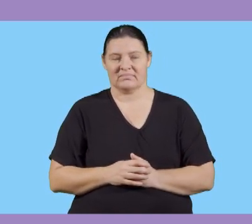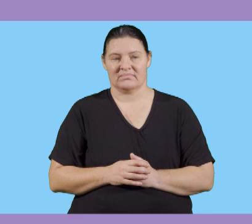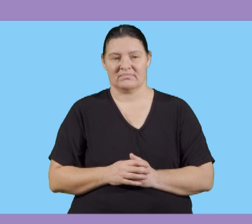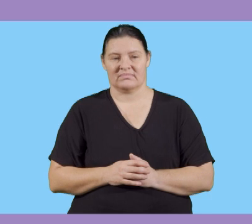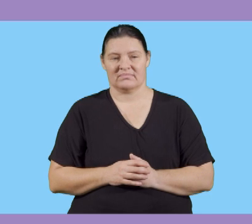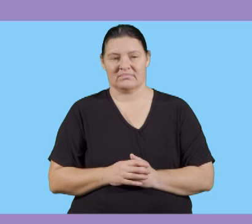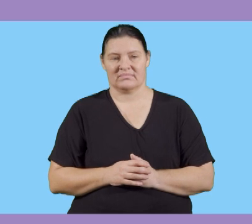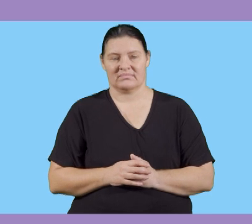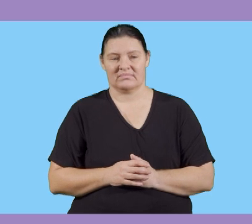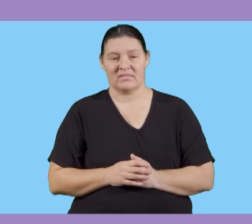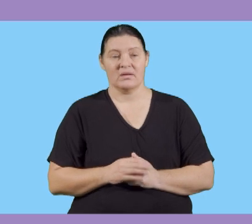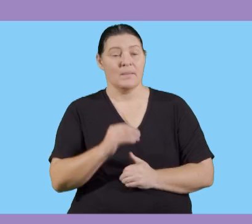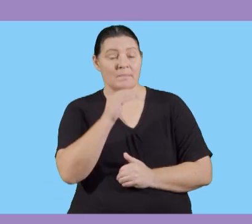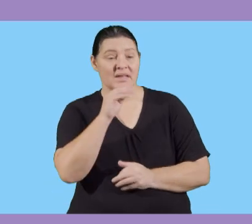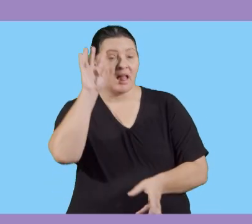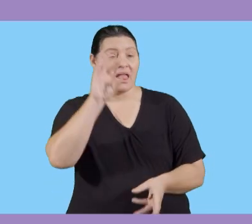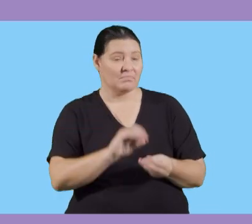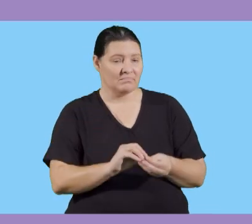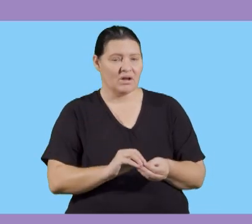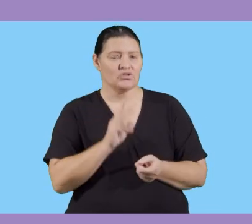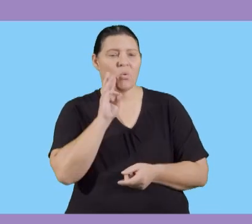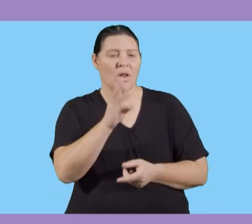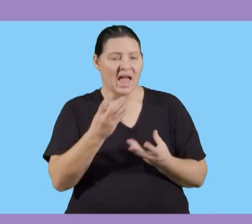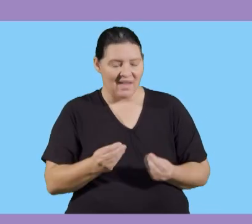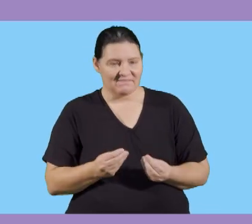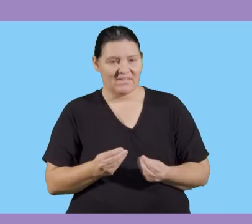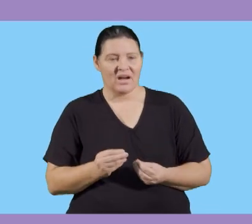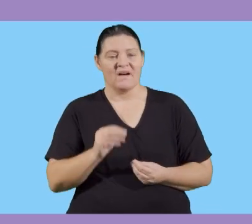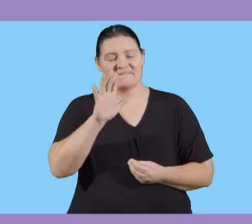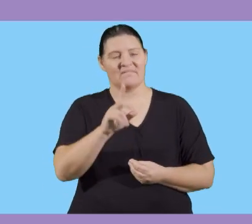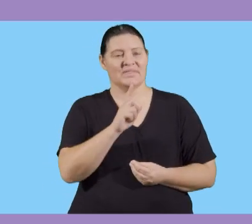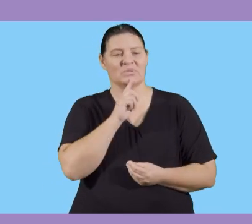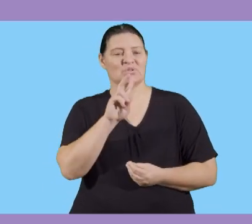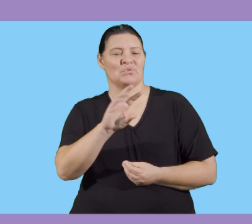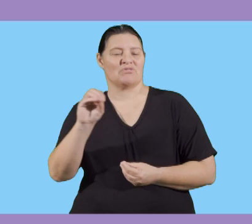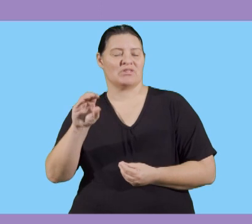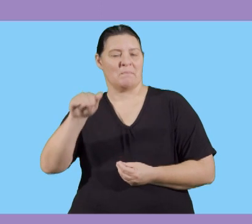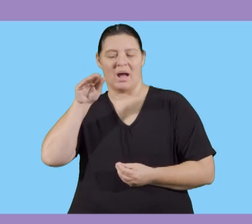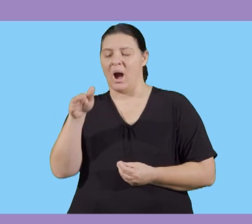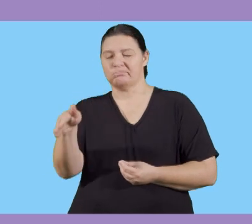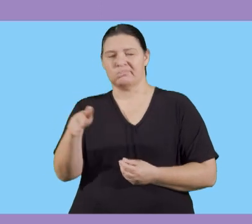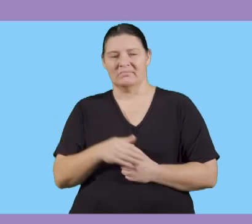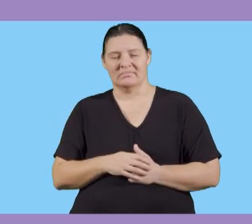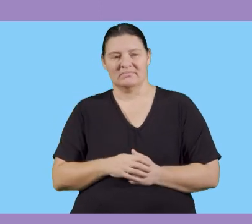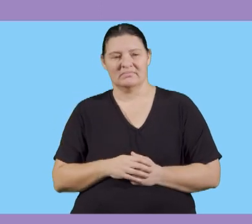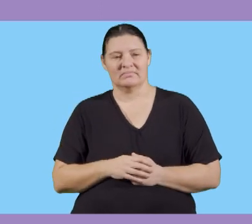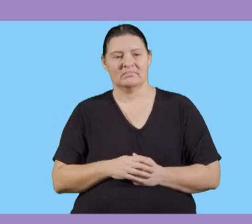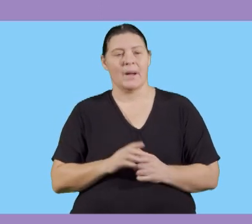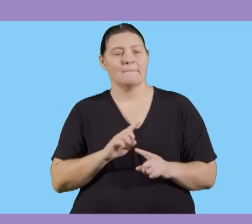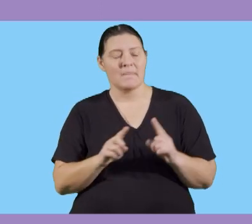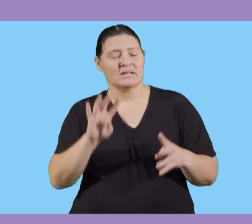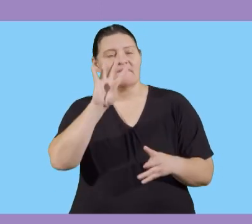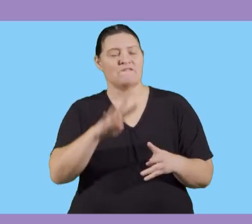5,200 rands. So in total, she's going to have 5,200 rands in the bank. But then there is a formula that is